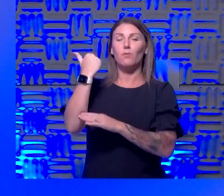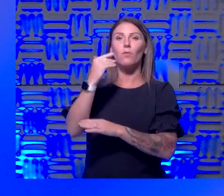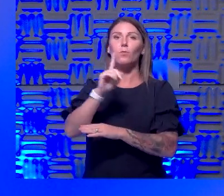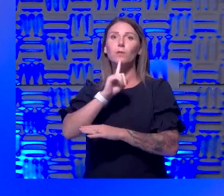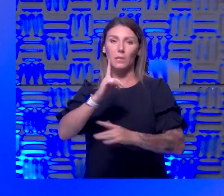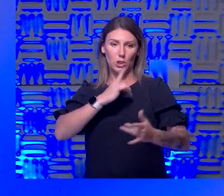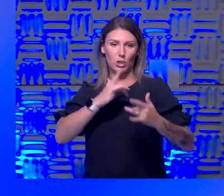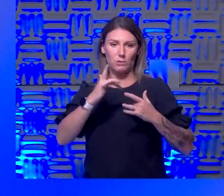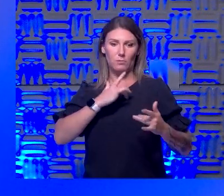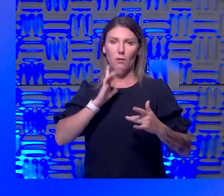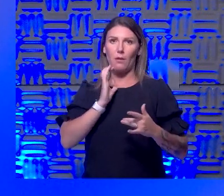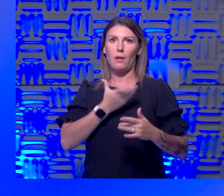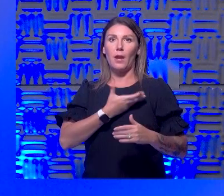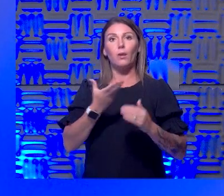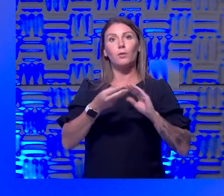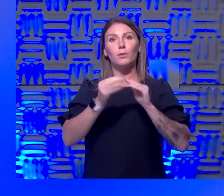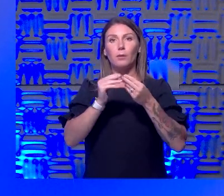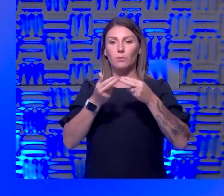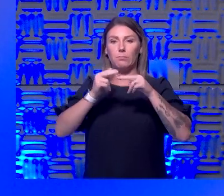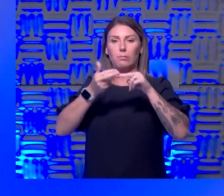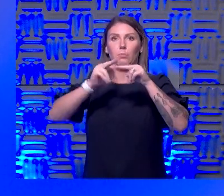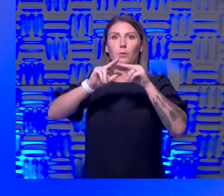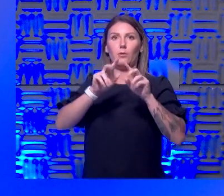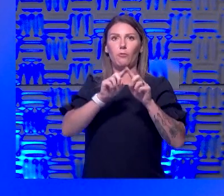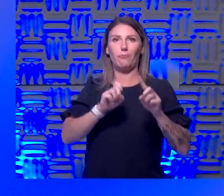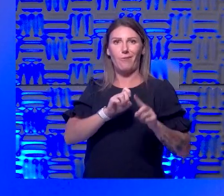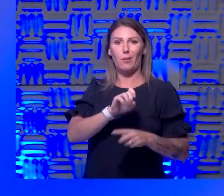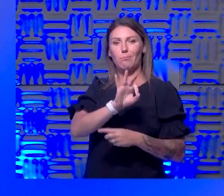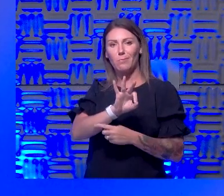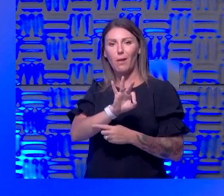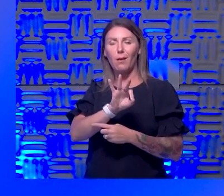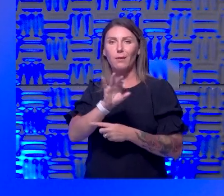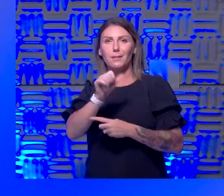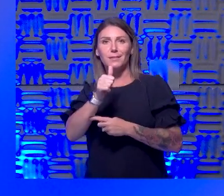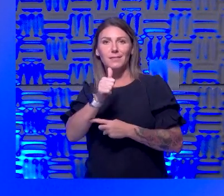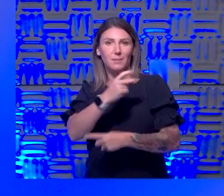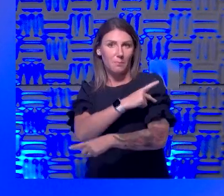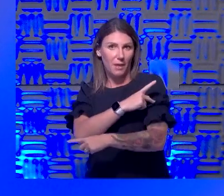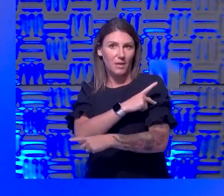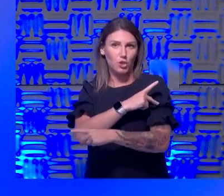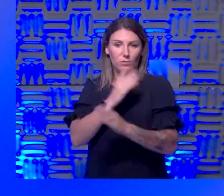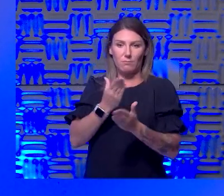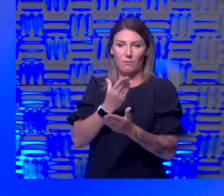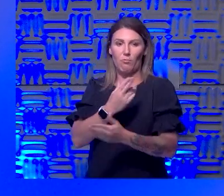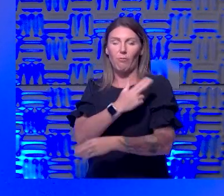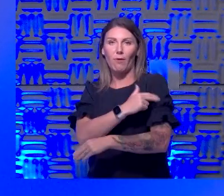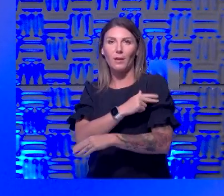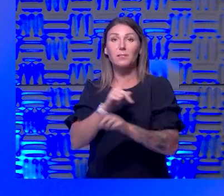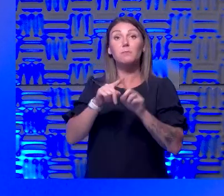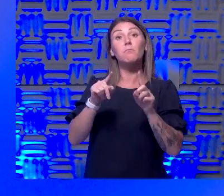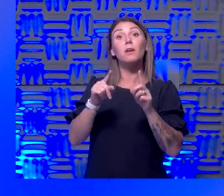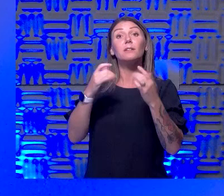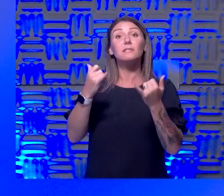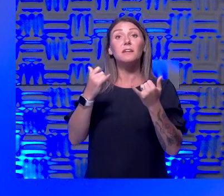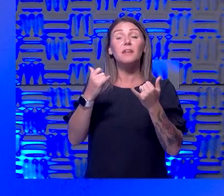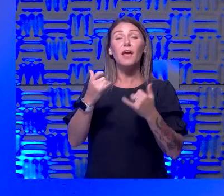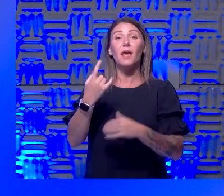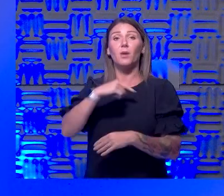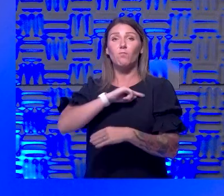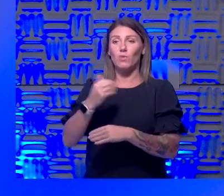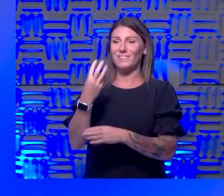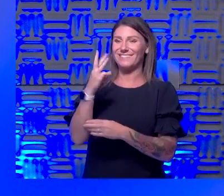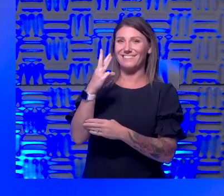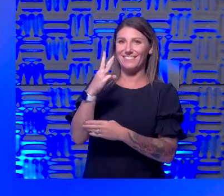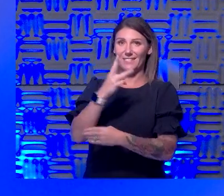concerned because our numbers were going up from a really low point of 9 or 10 patients in the hospital. Today we are at 16, so we actually did have a discharge.